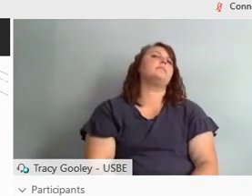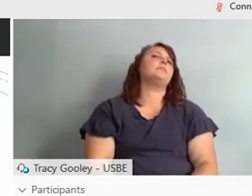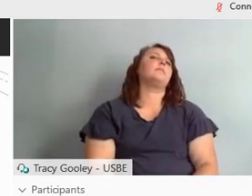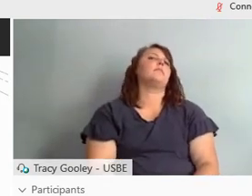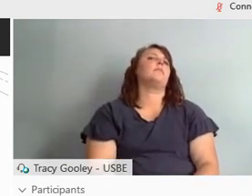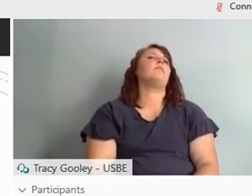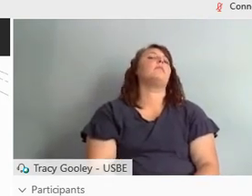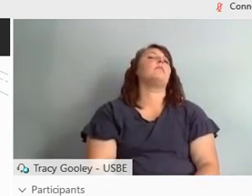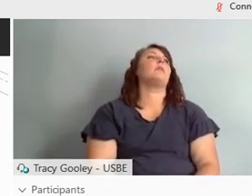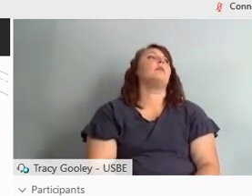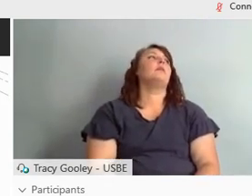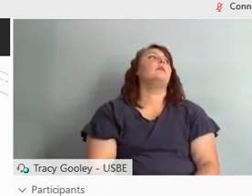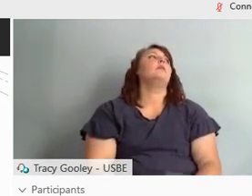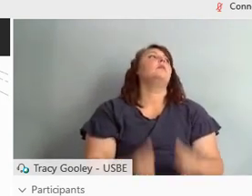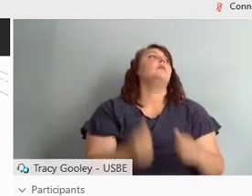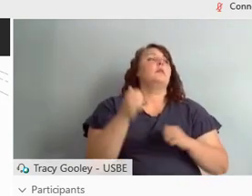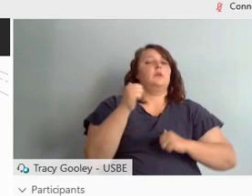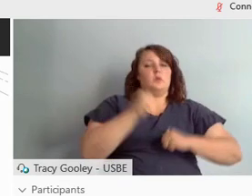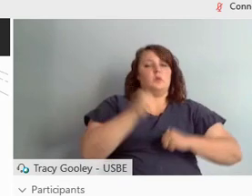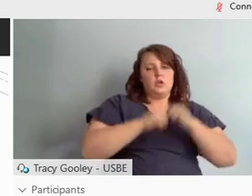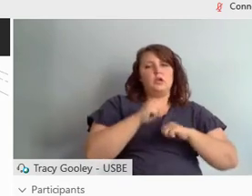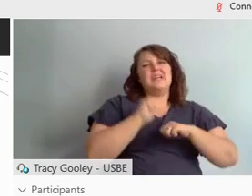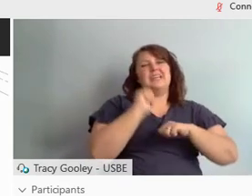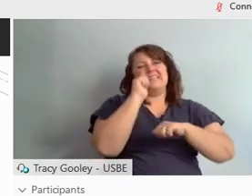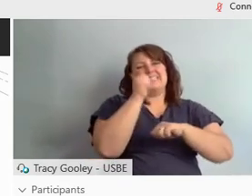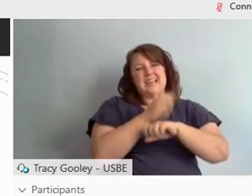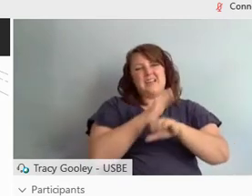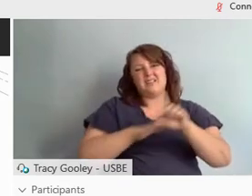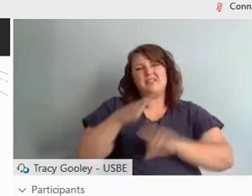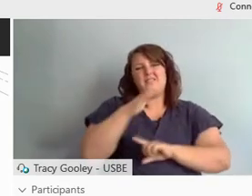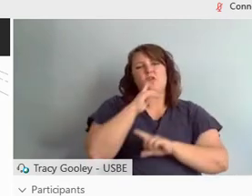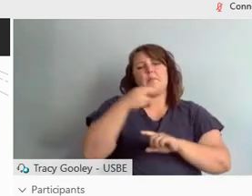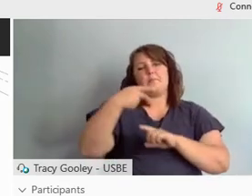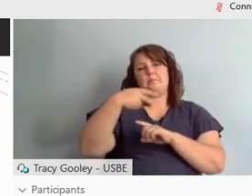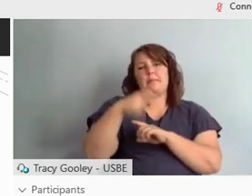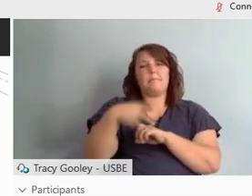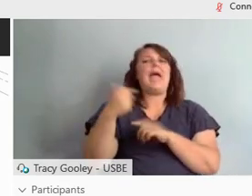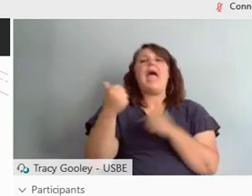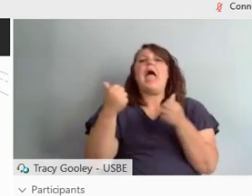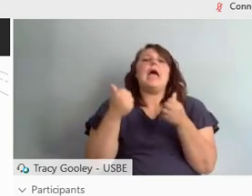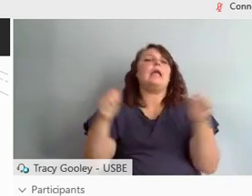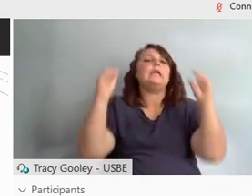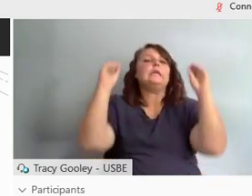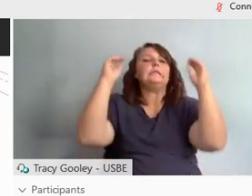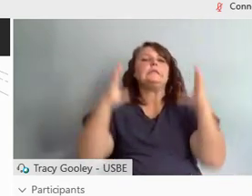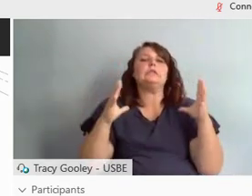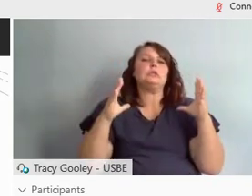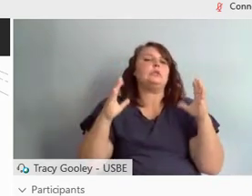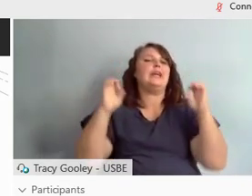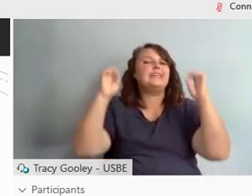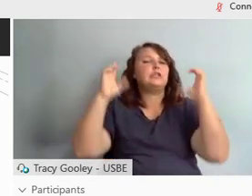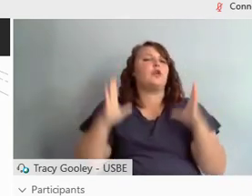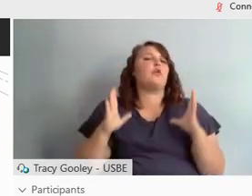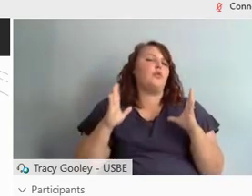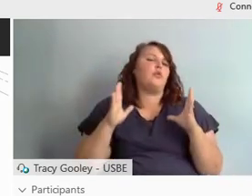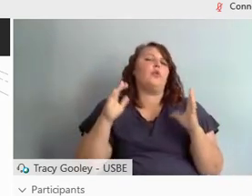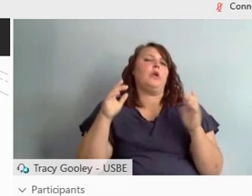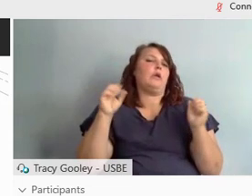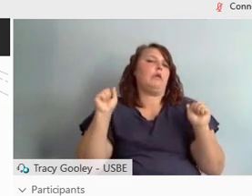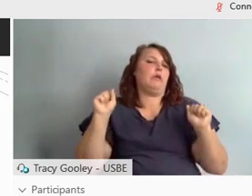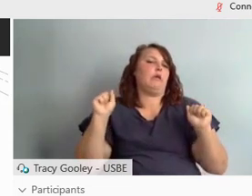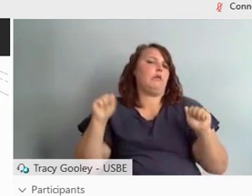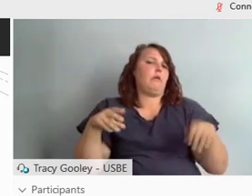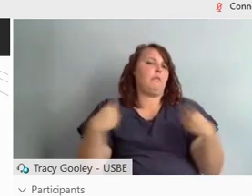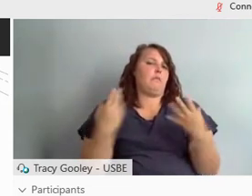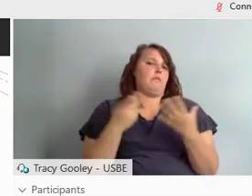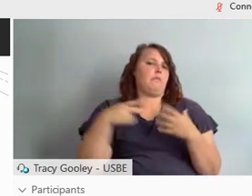So the structure and the setting of the PEEP, anyone could administer the PEEP. Any educator, any preschool teacher or person who works at